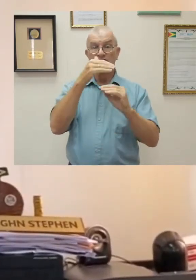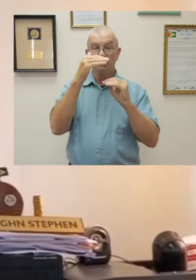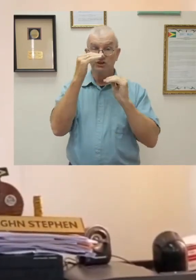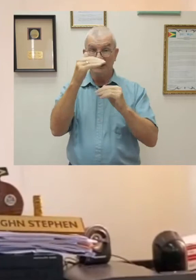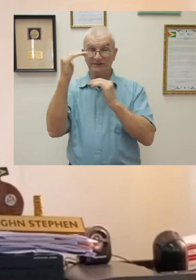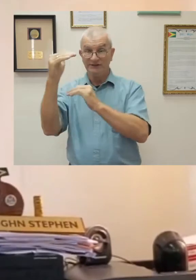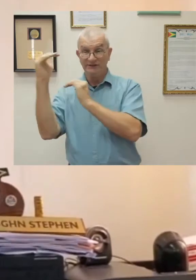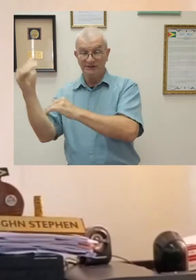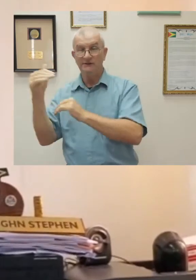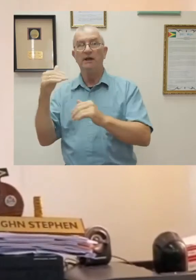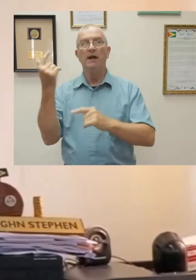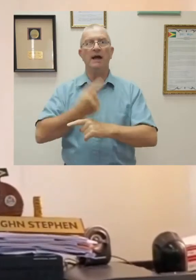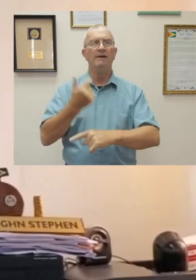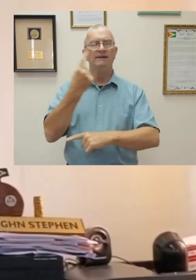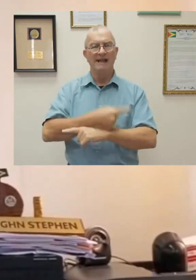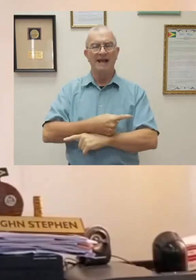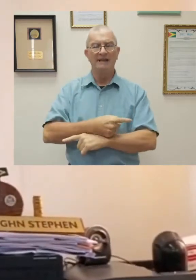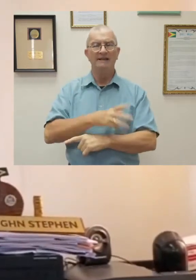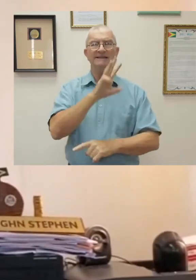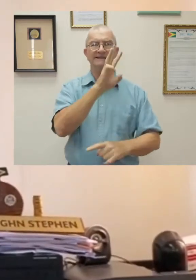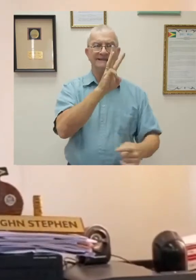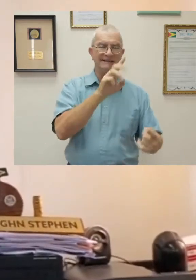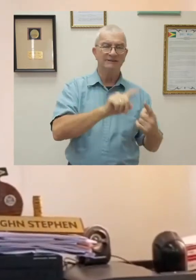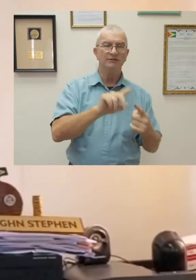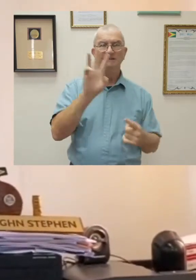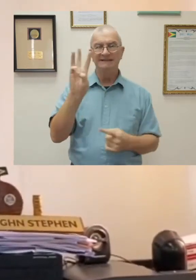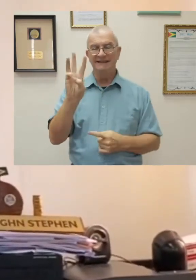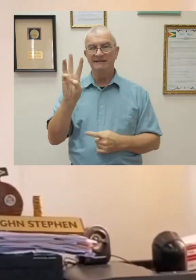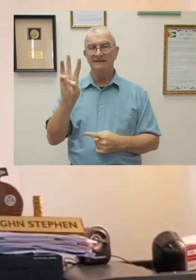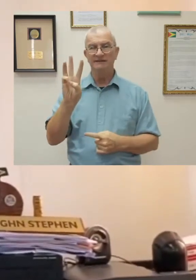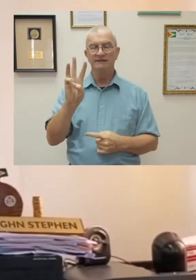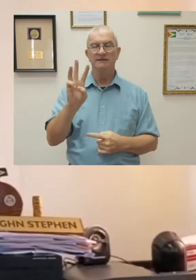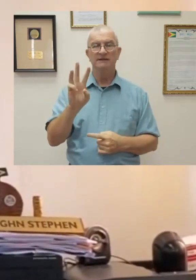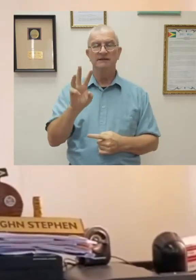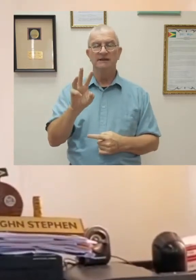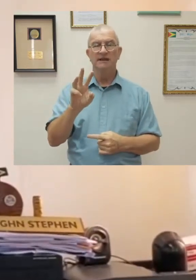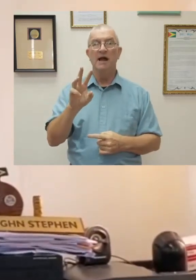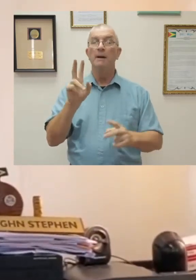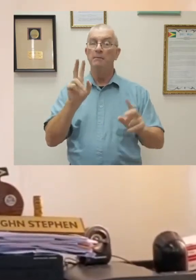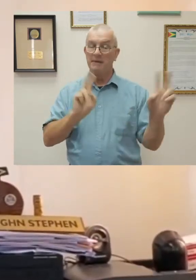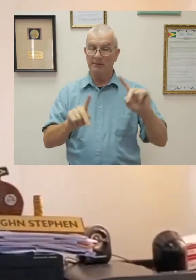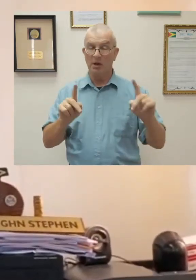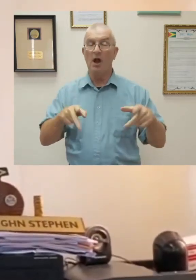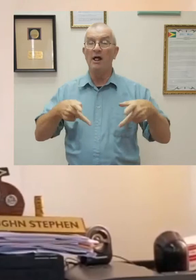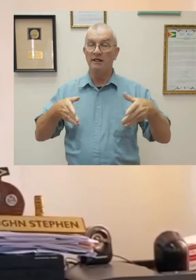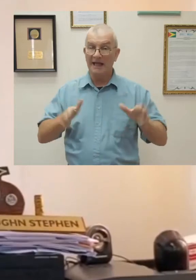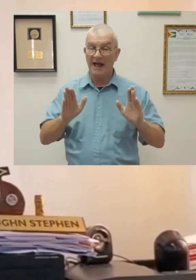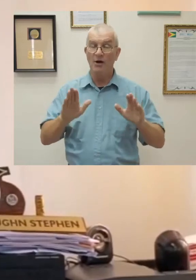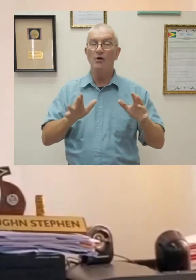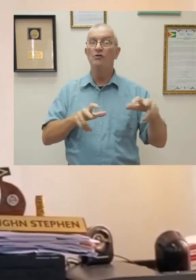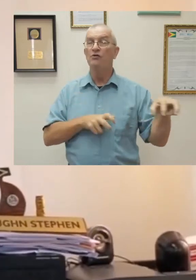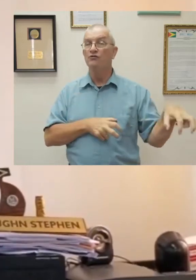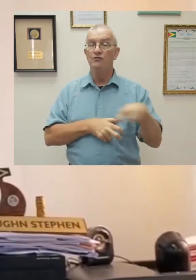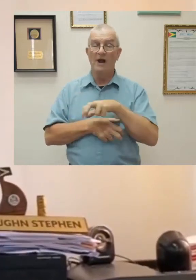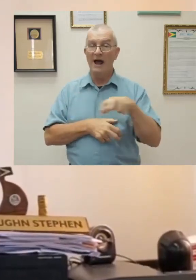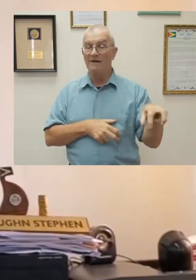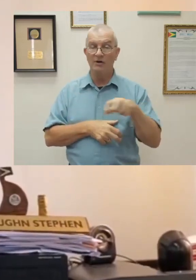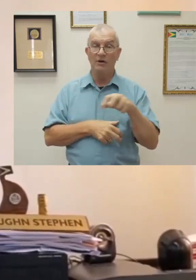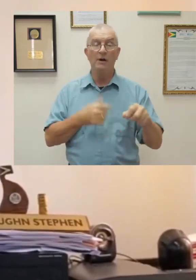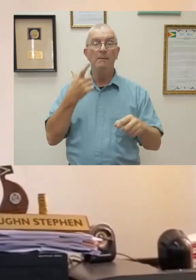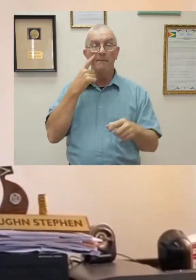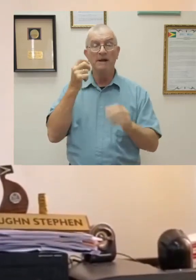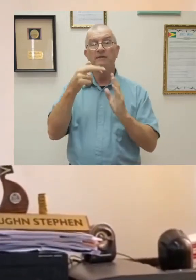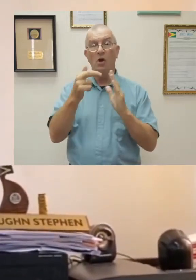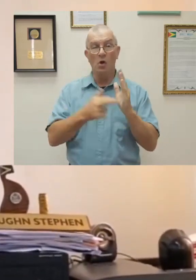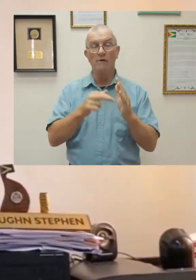to 6. That is the stipulated period where persons are permitted to travel as based on the COVID